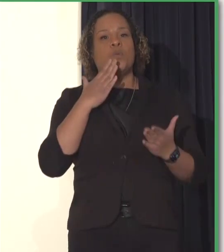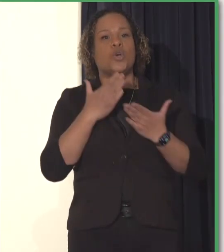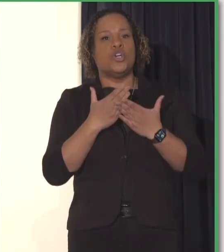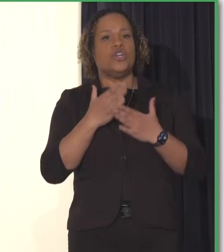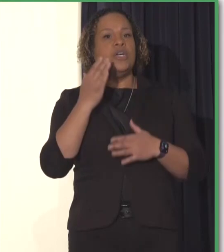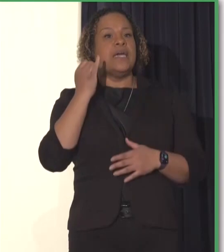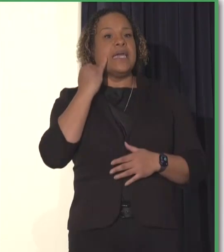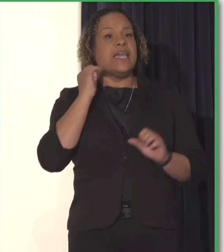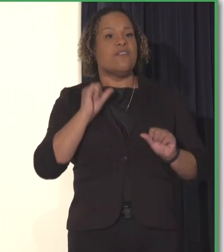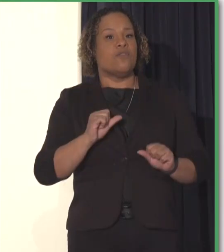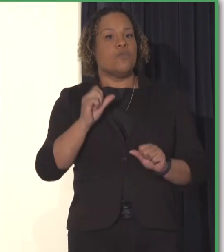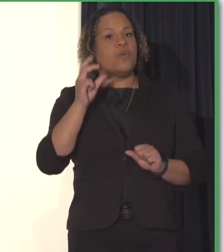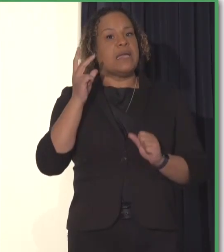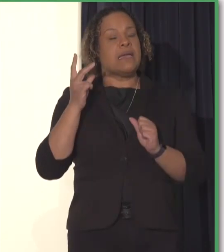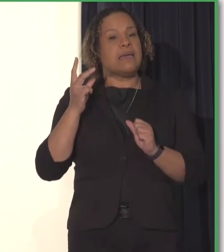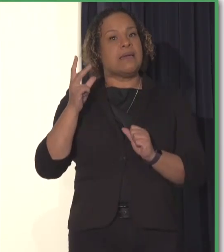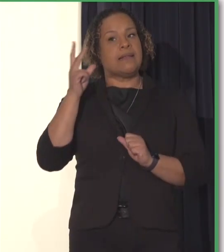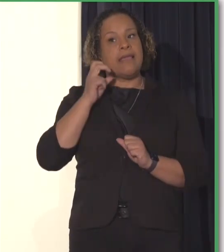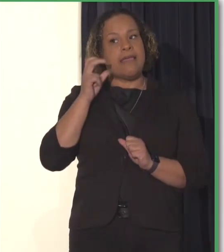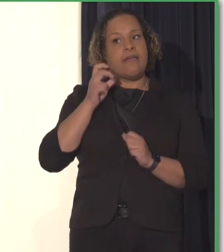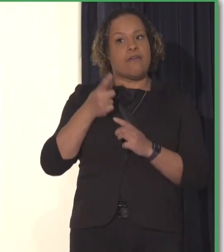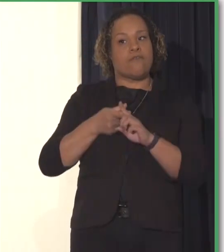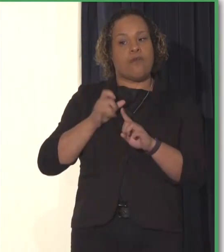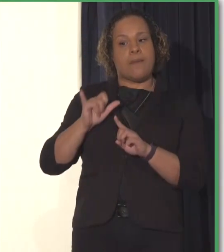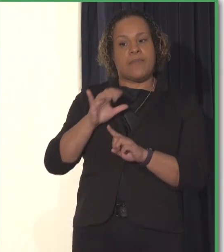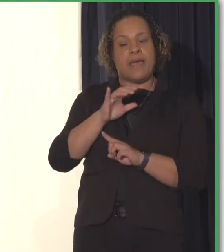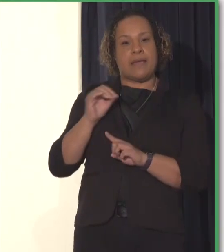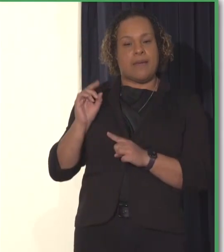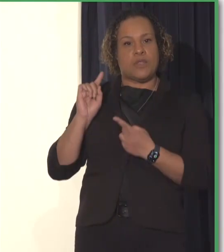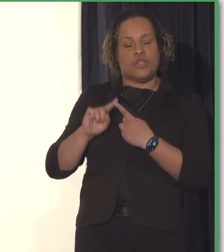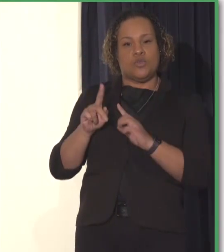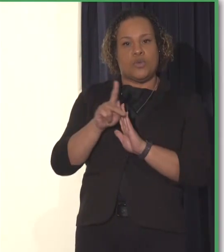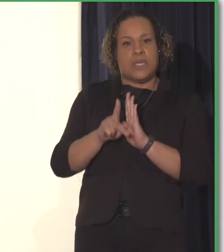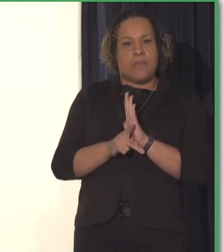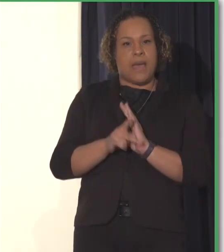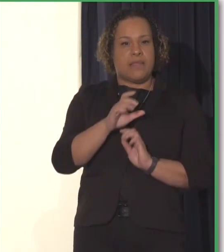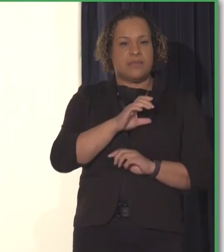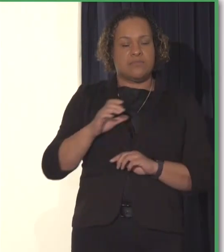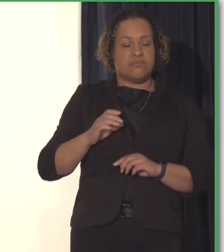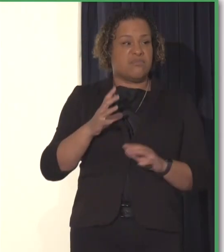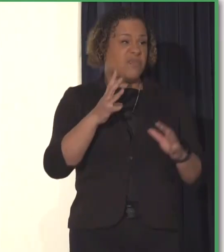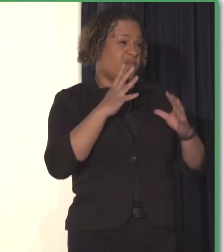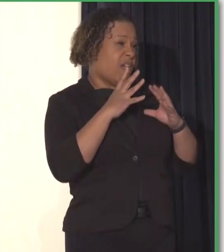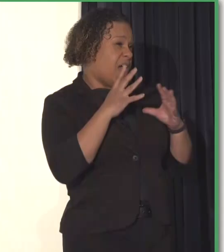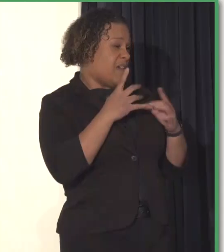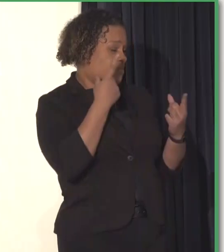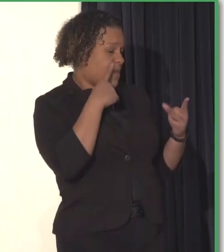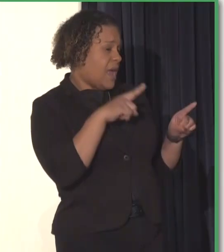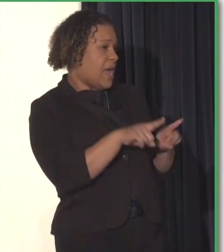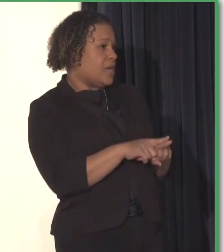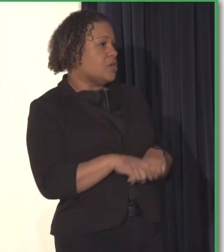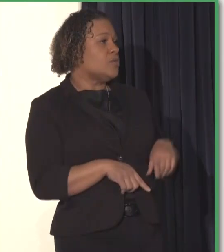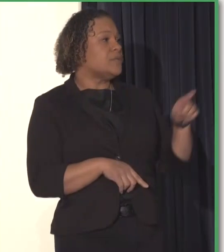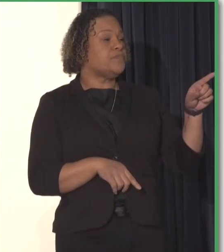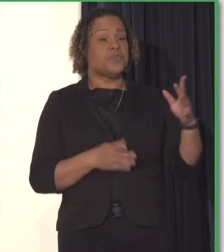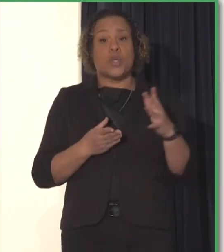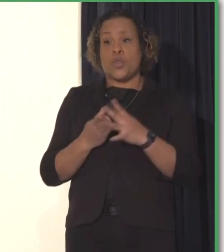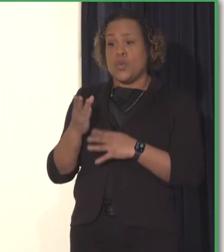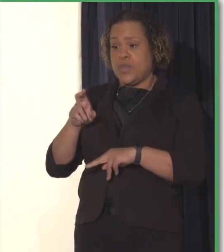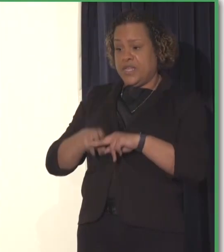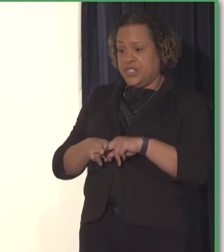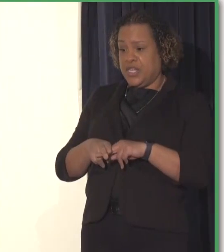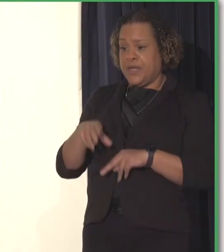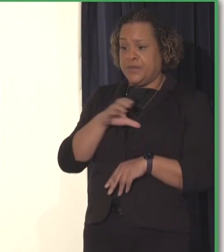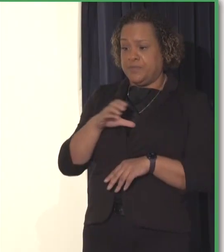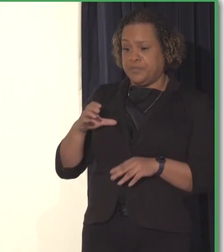someone from that company to the policy committee. That's fine. I agree. Through the chair, and Commissioner, I just want you to know, equipped